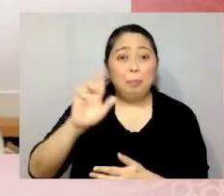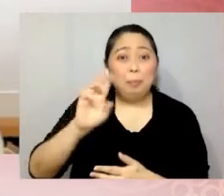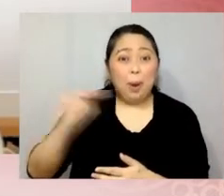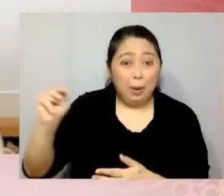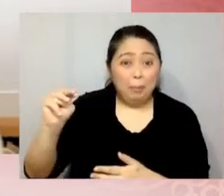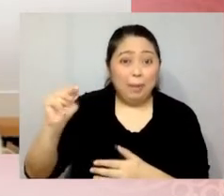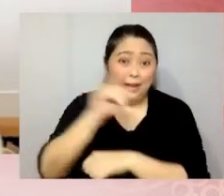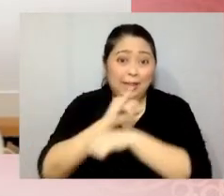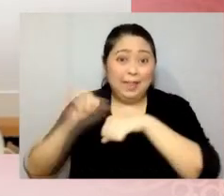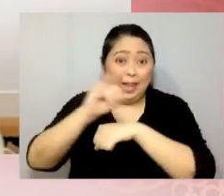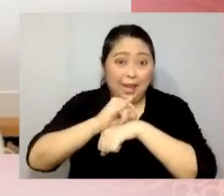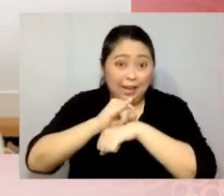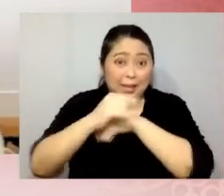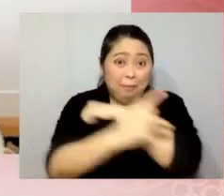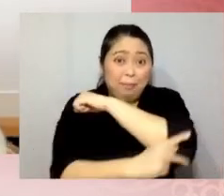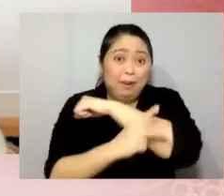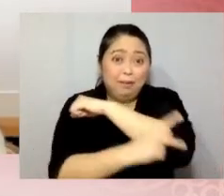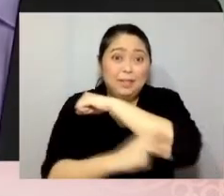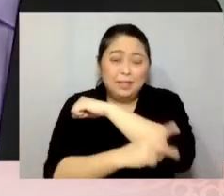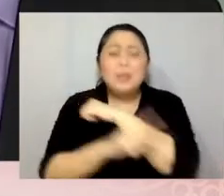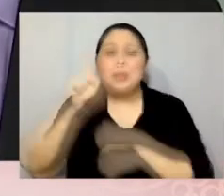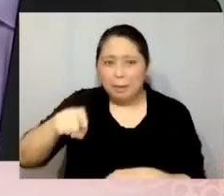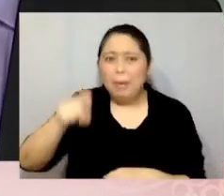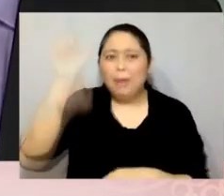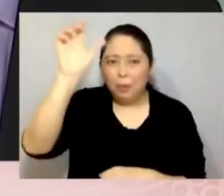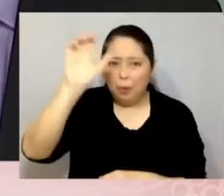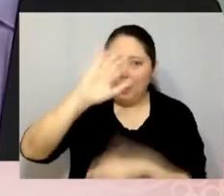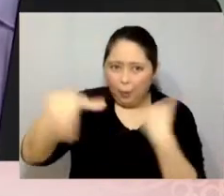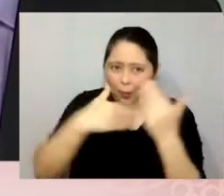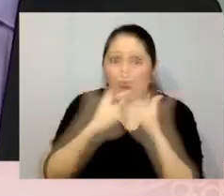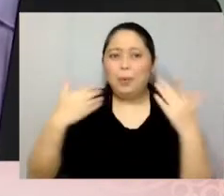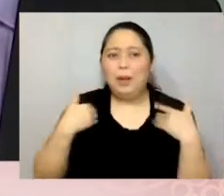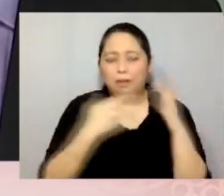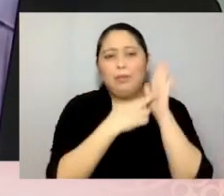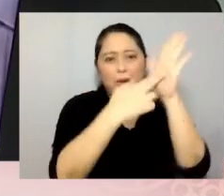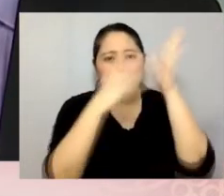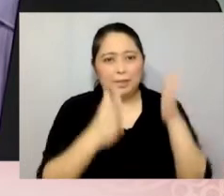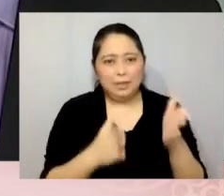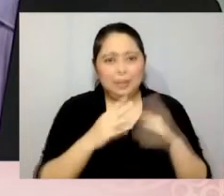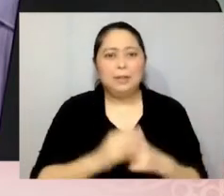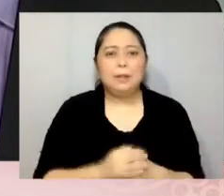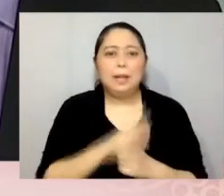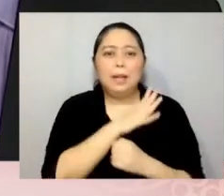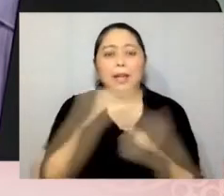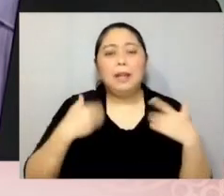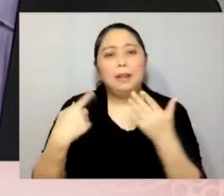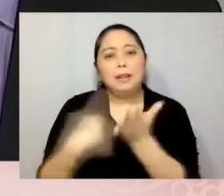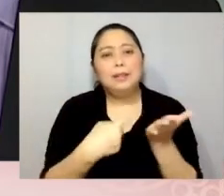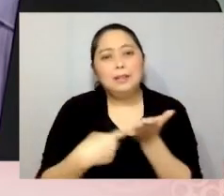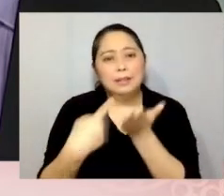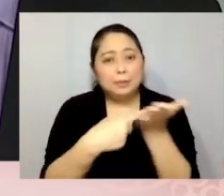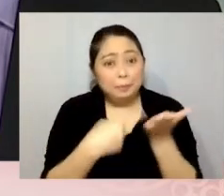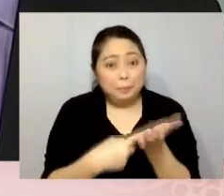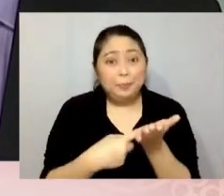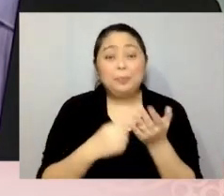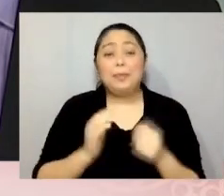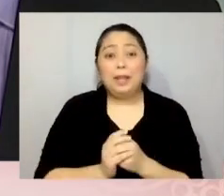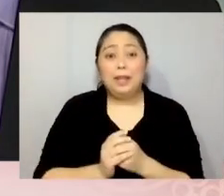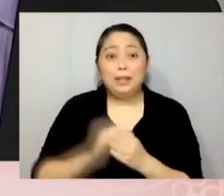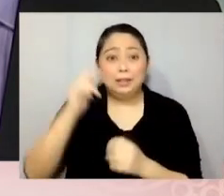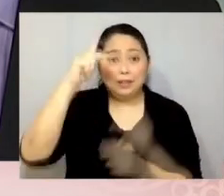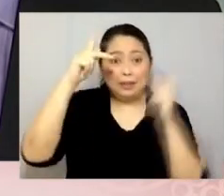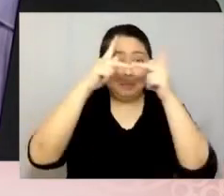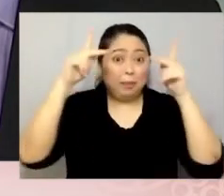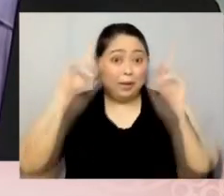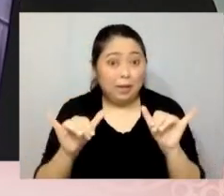be represented, and hopefully within the parliament, the discussion within the parliament is